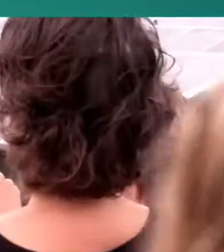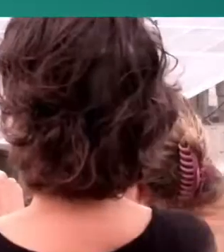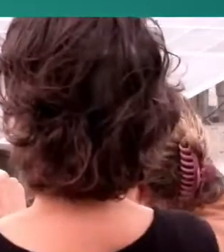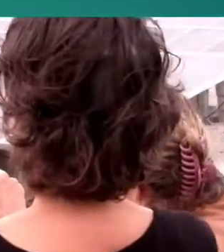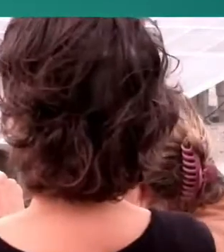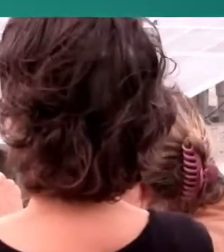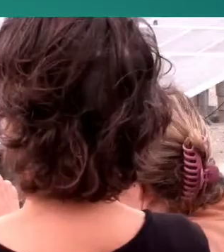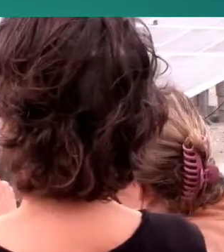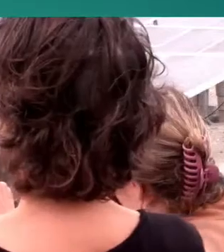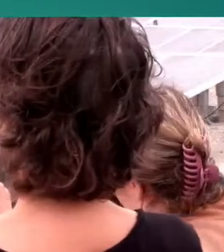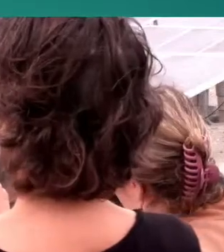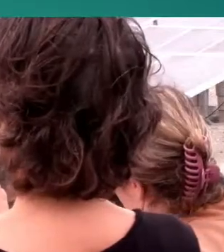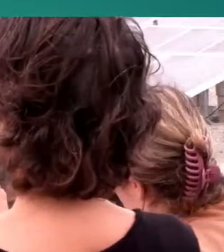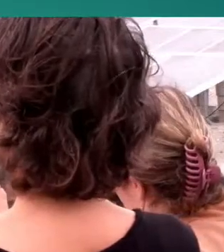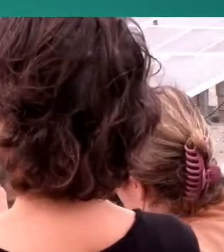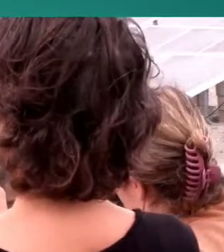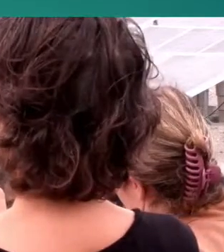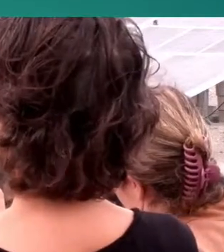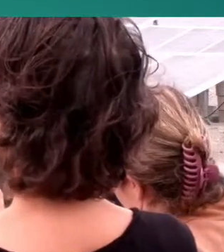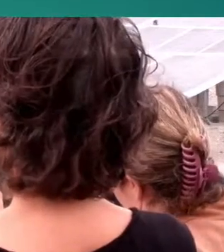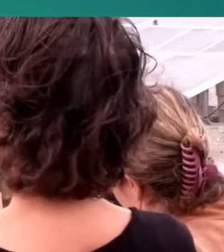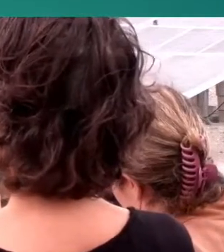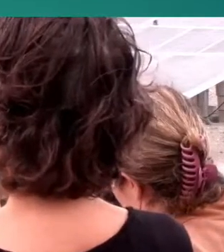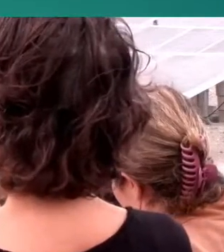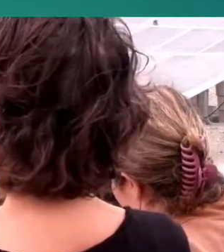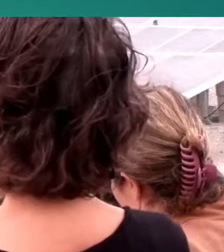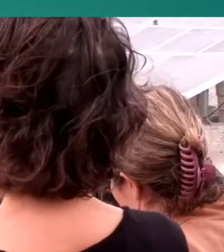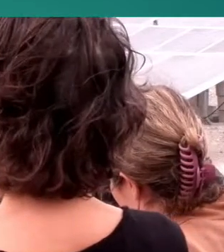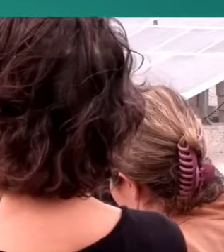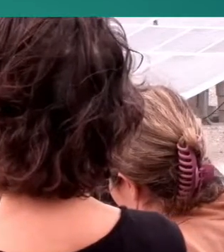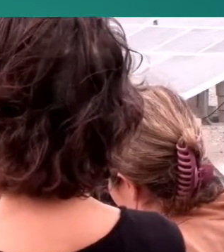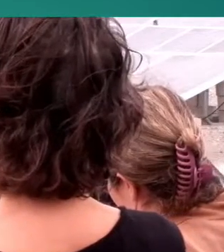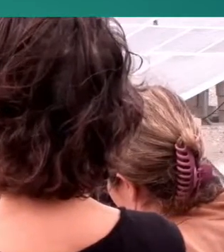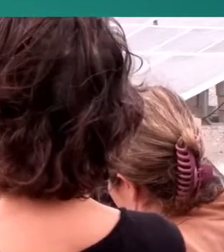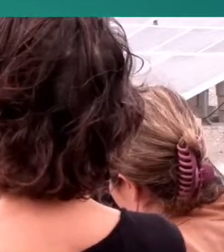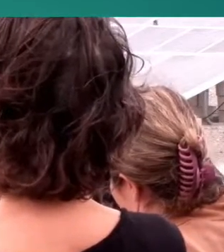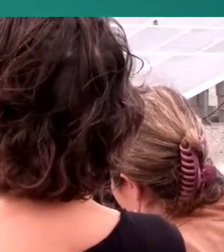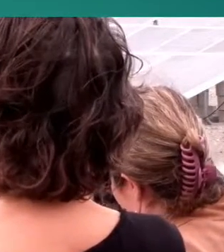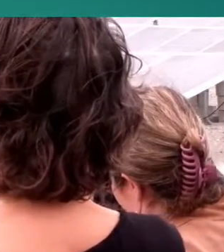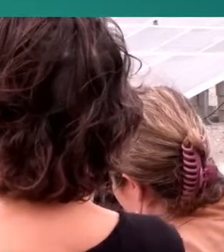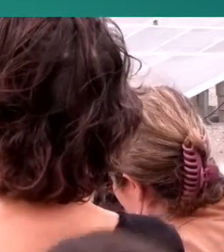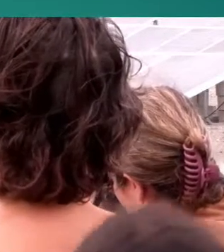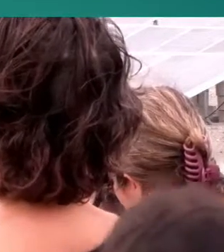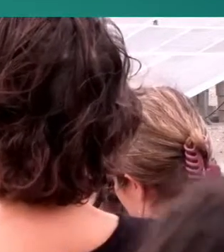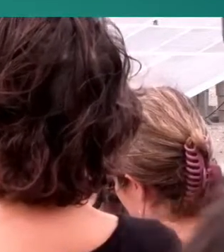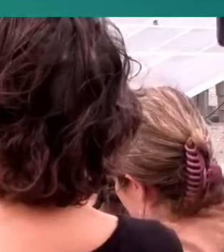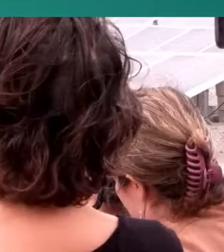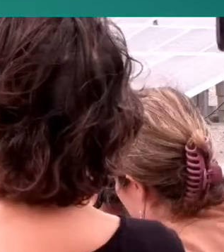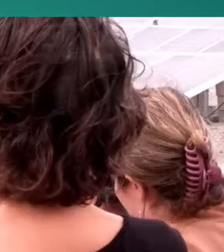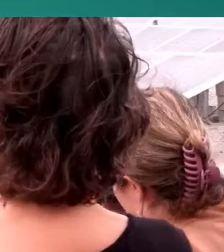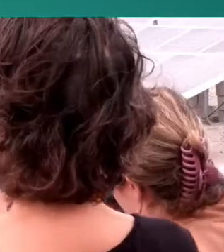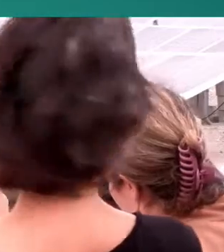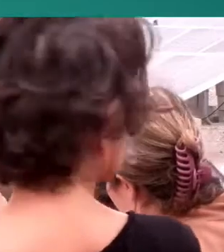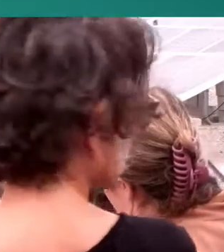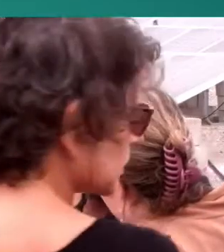the development, the stakeholder group, the ball being passed from Senator McDowell, the